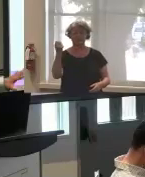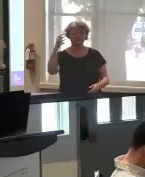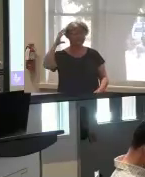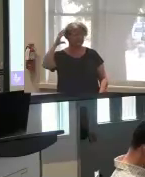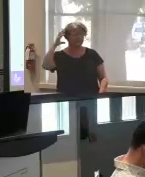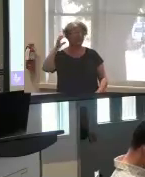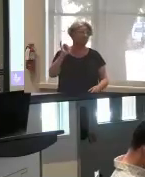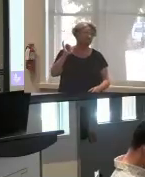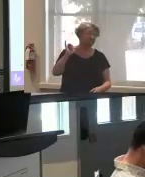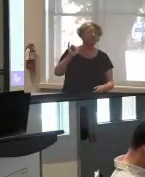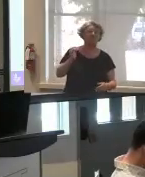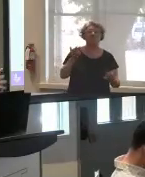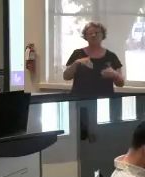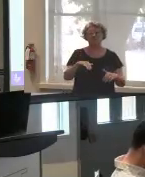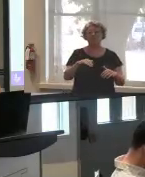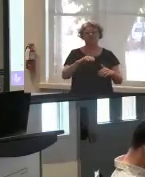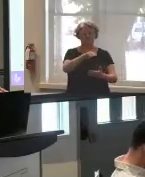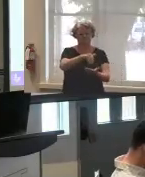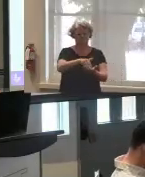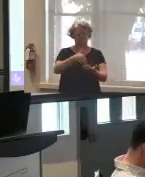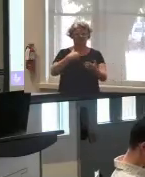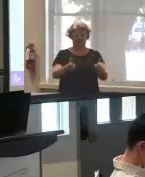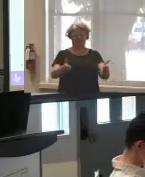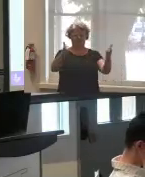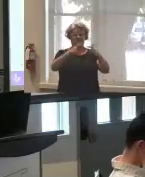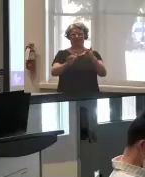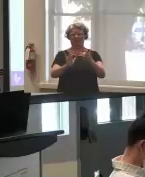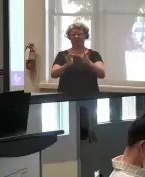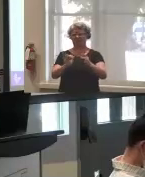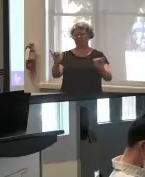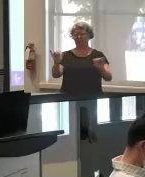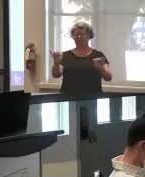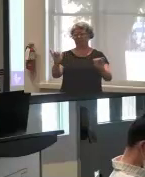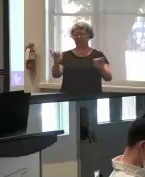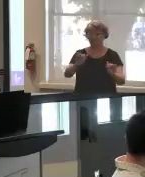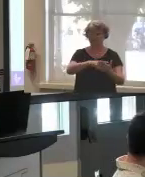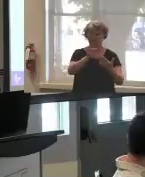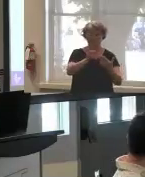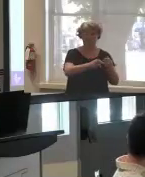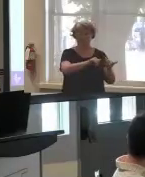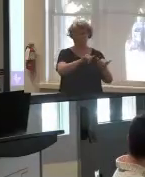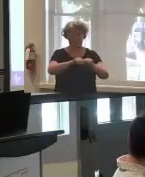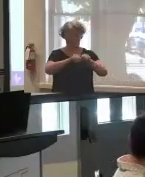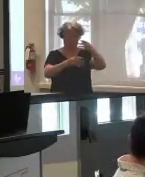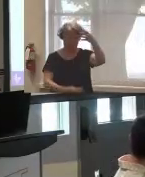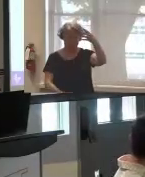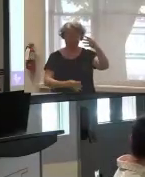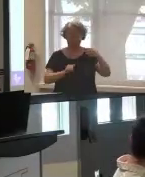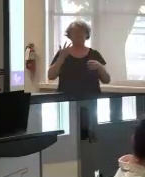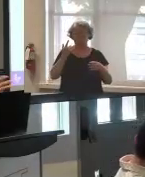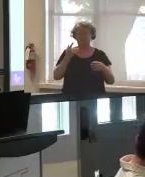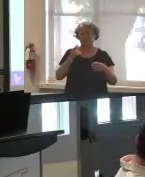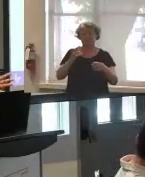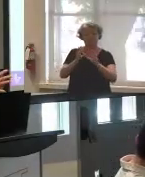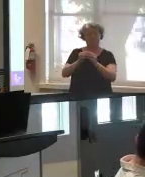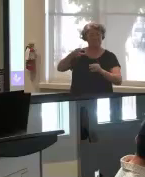Envision this as the center, but it replicated again, just as the youth program itself. And that's why earlier in session